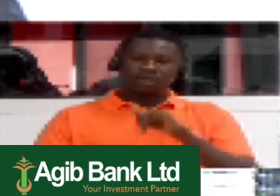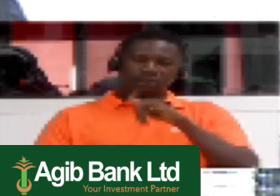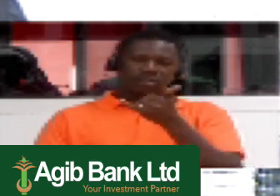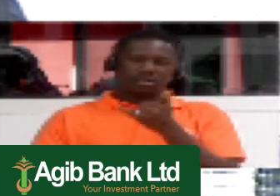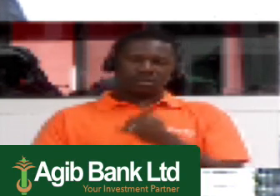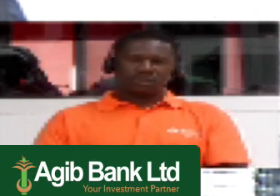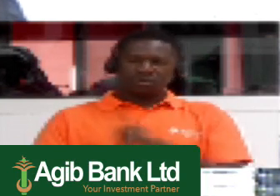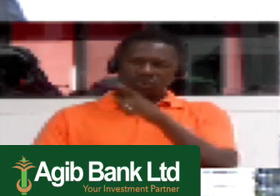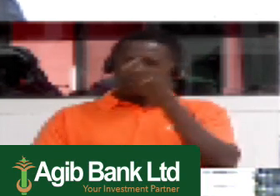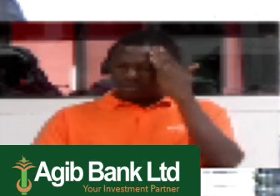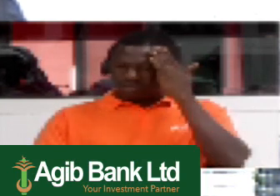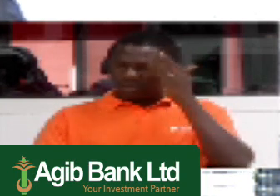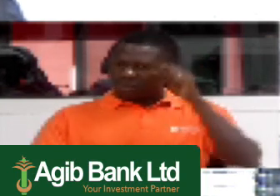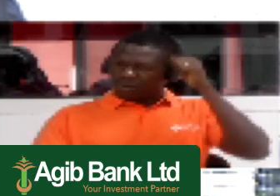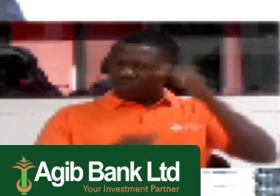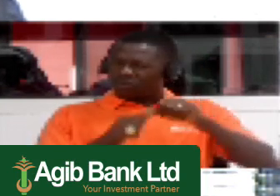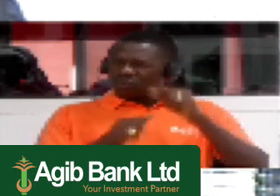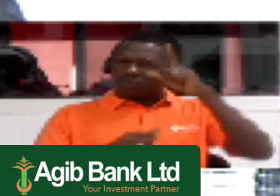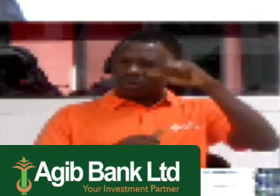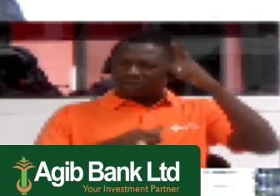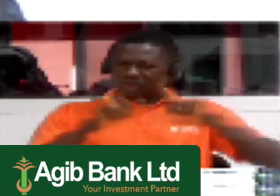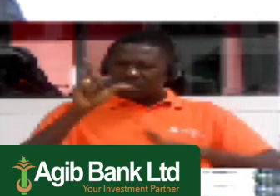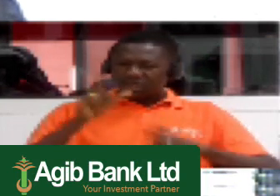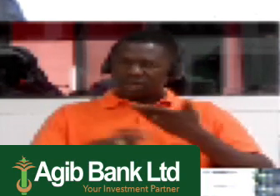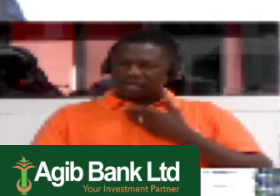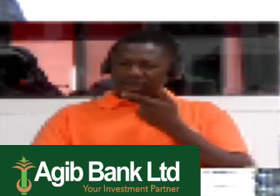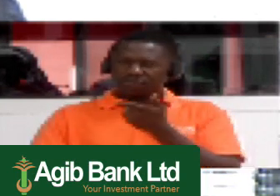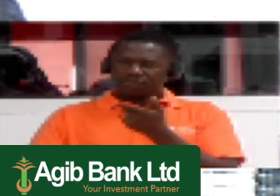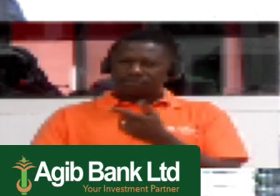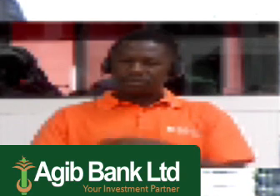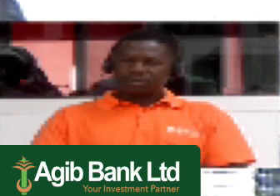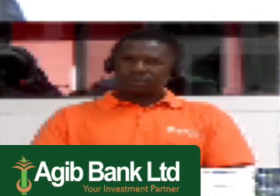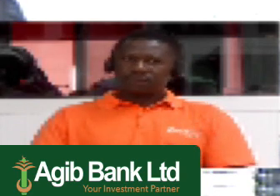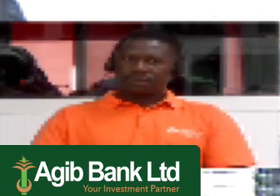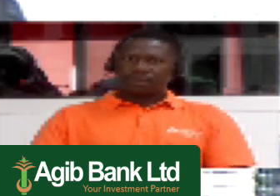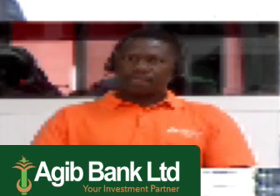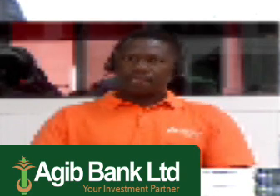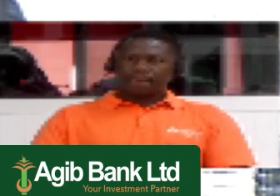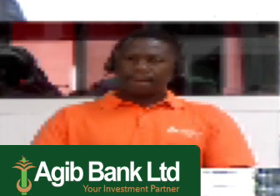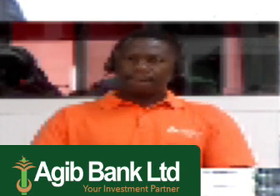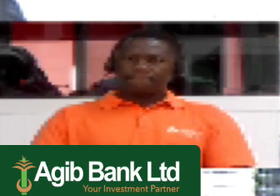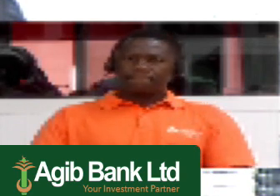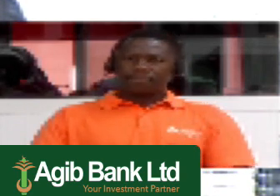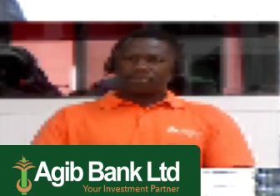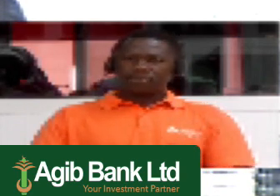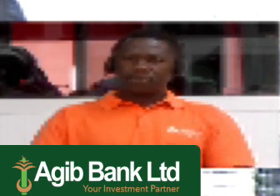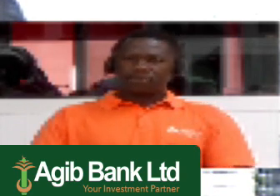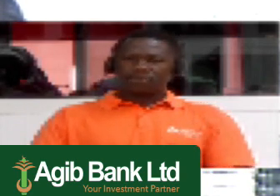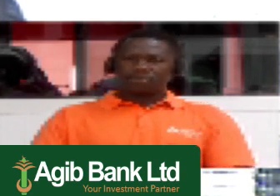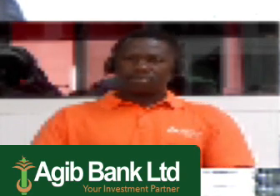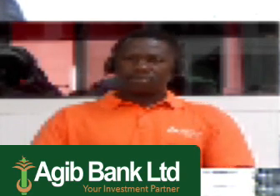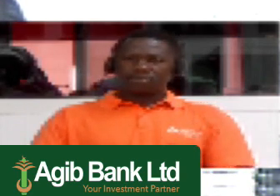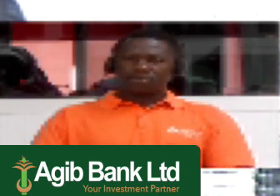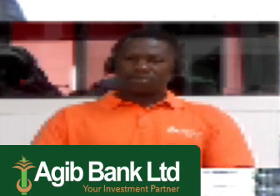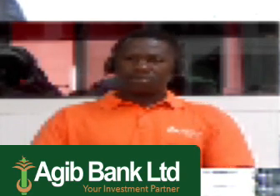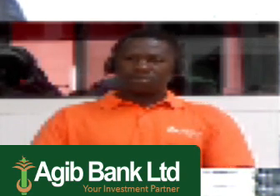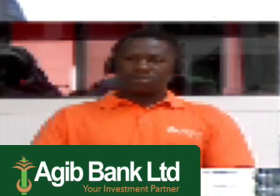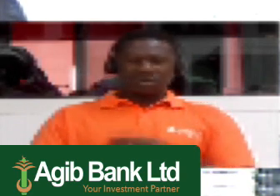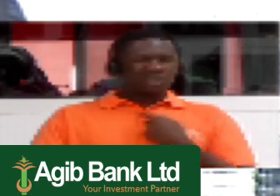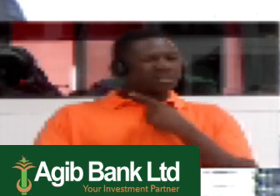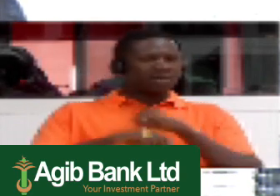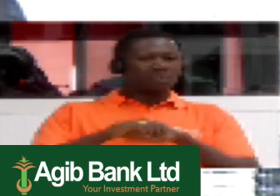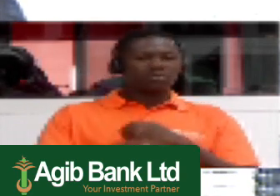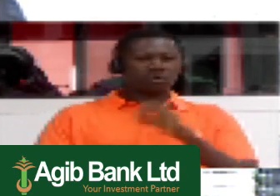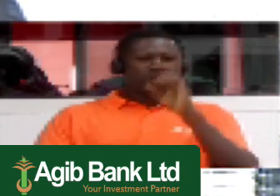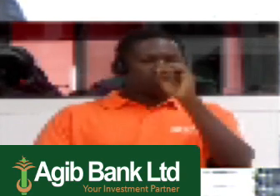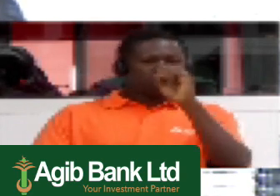Akofoisa hakilo sabula rank malabala. It's an O2 during that time. O2. At